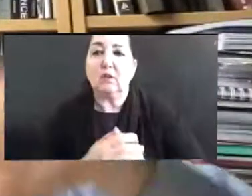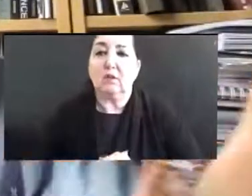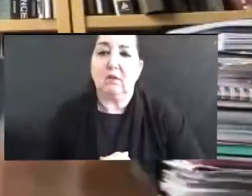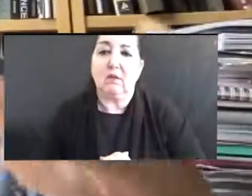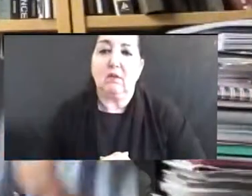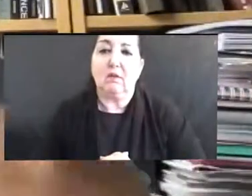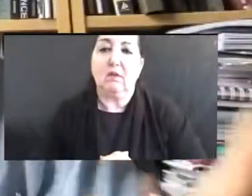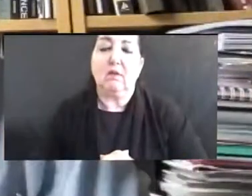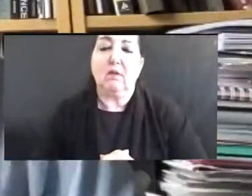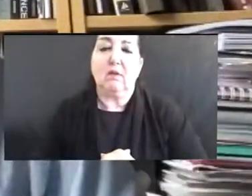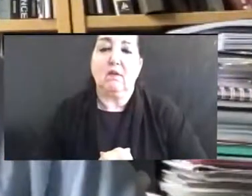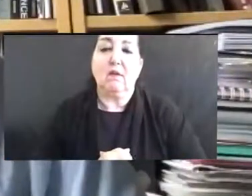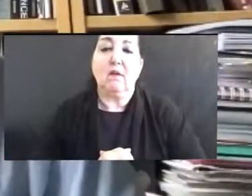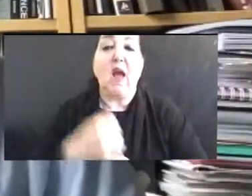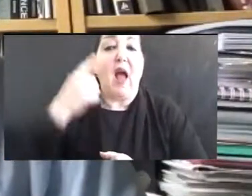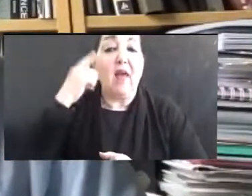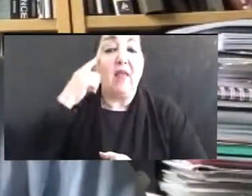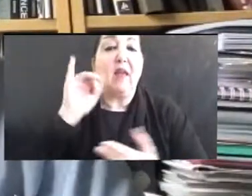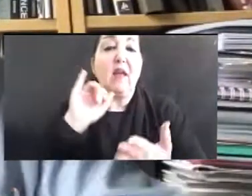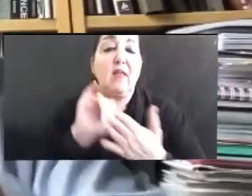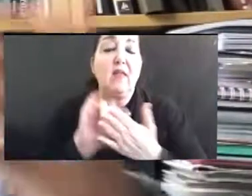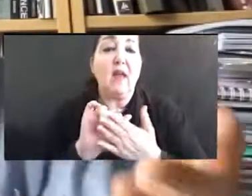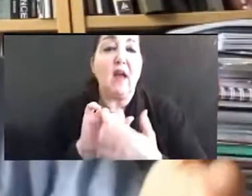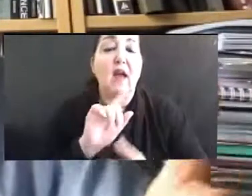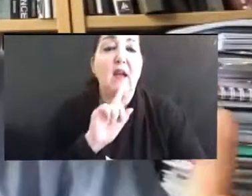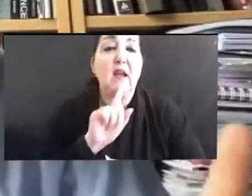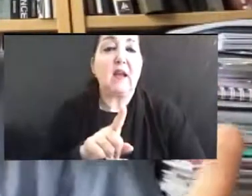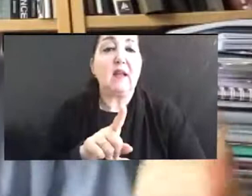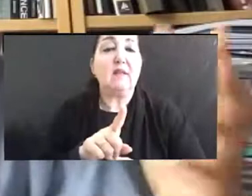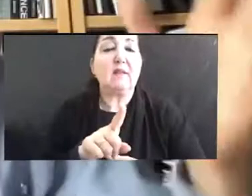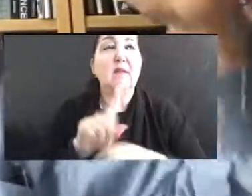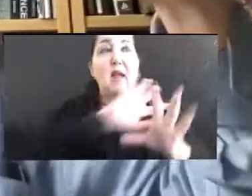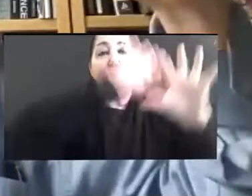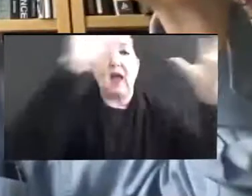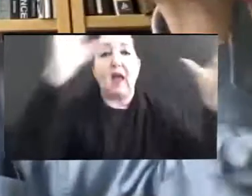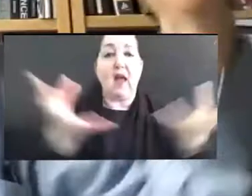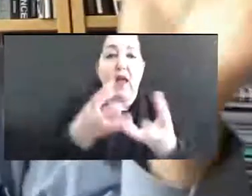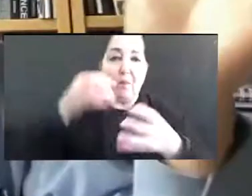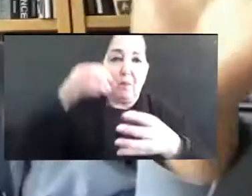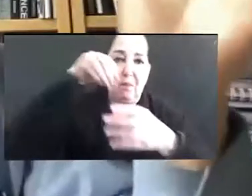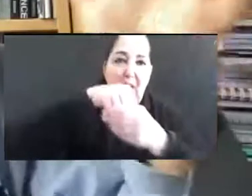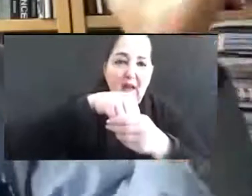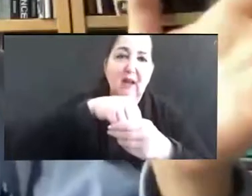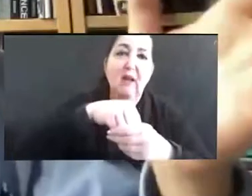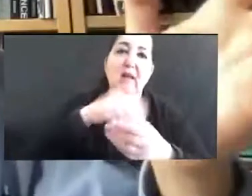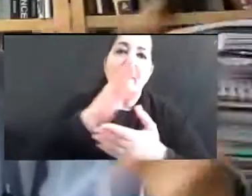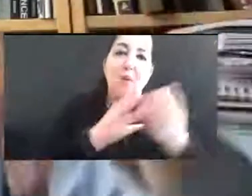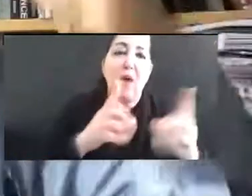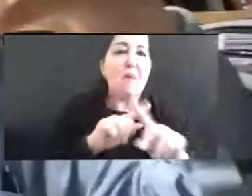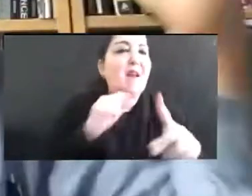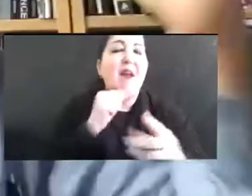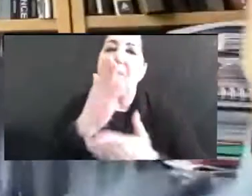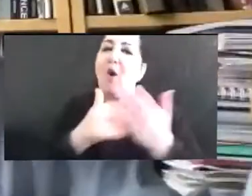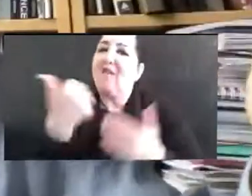have been challenging how the university functions, right? I think it is embedded in the university somehow, but